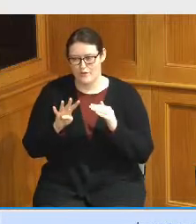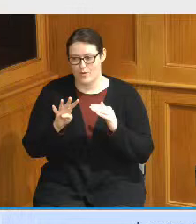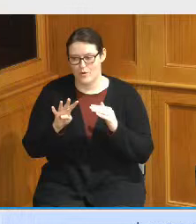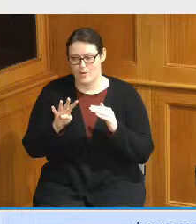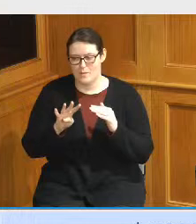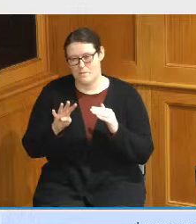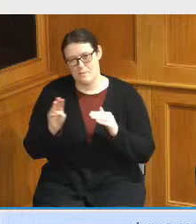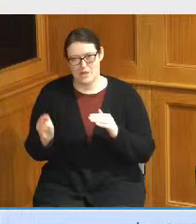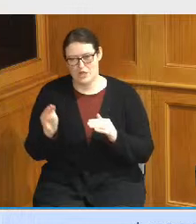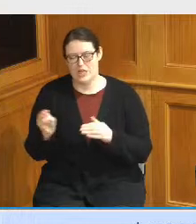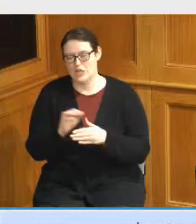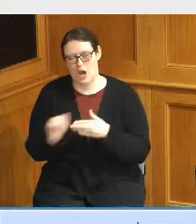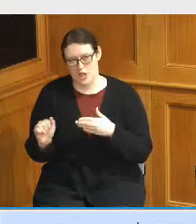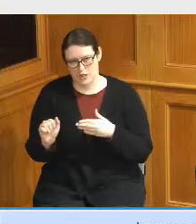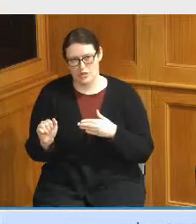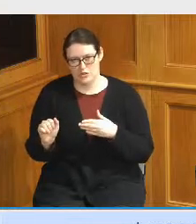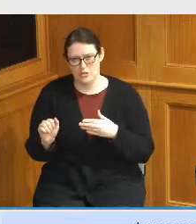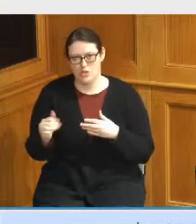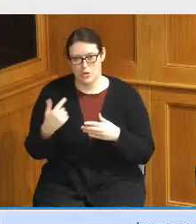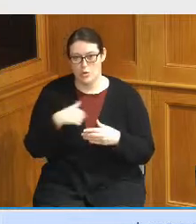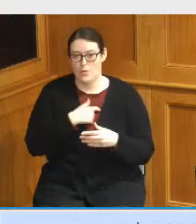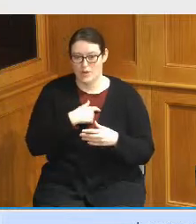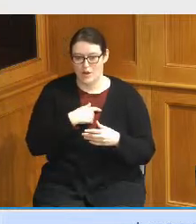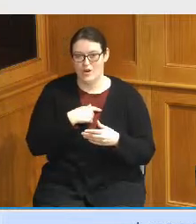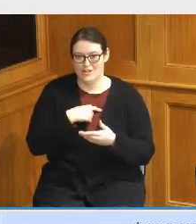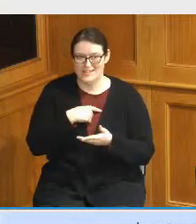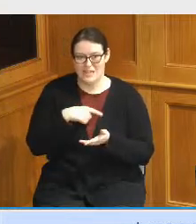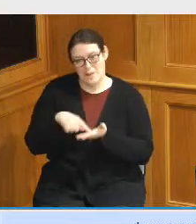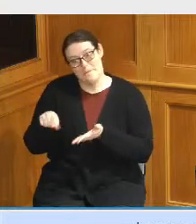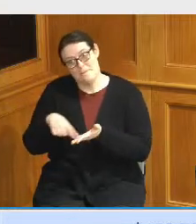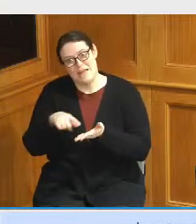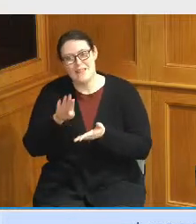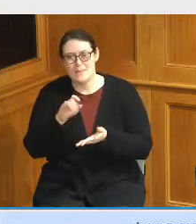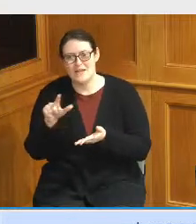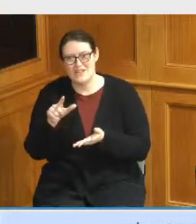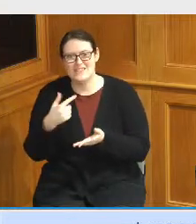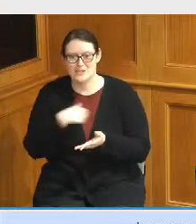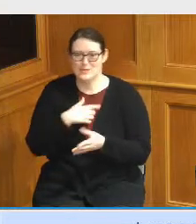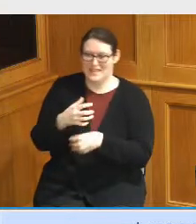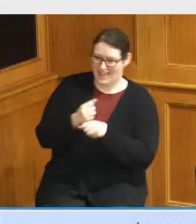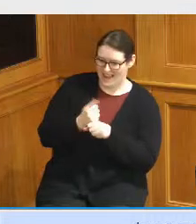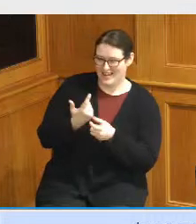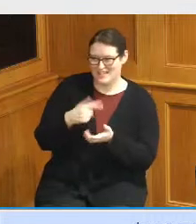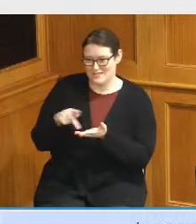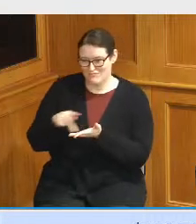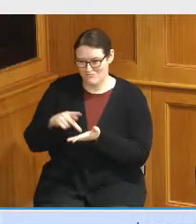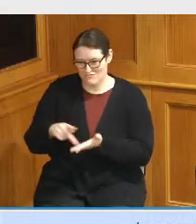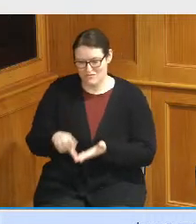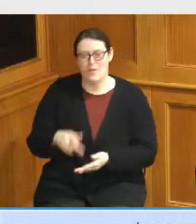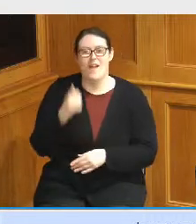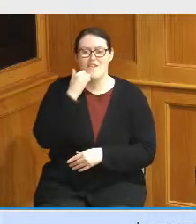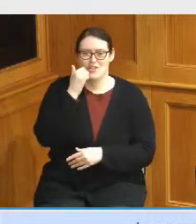million. So we're paying more bills as they come in. So that number is dropping every